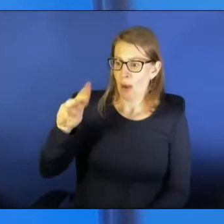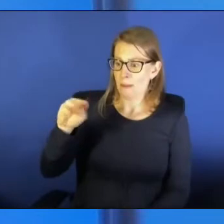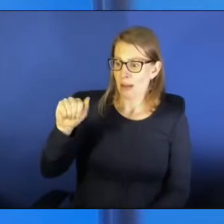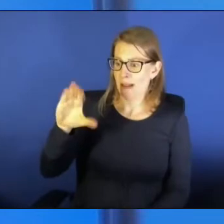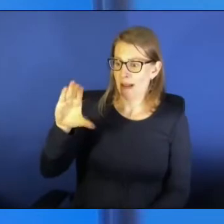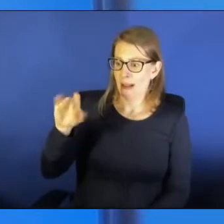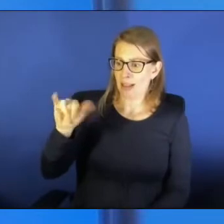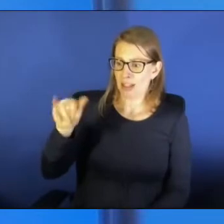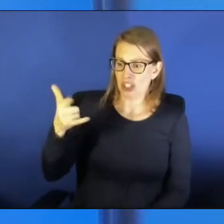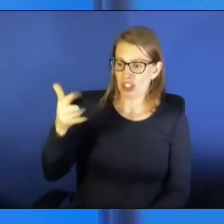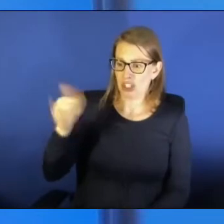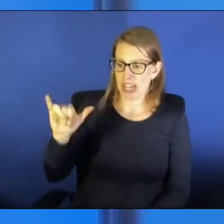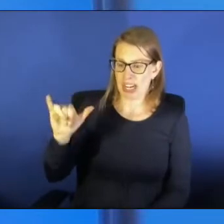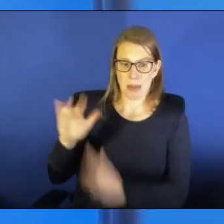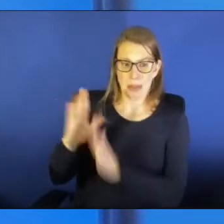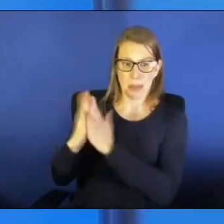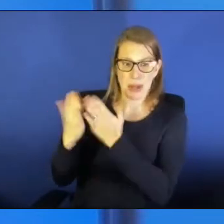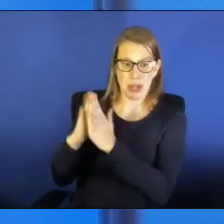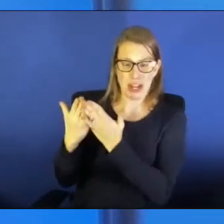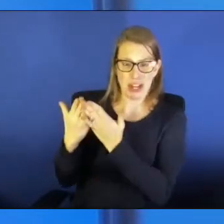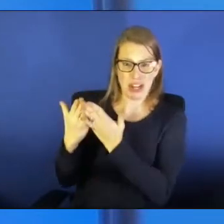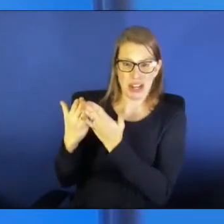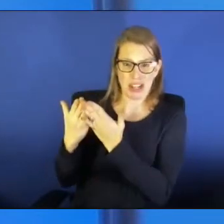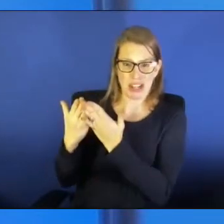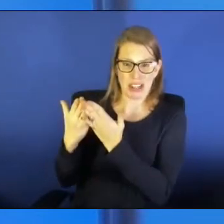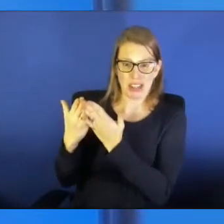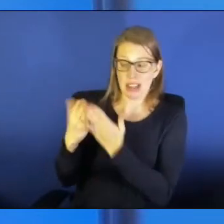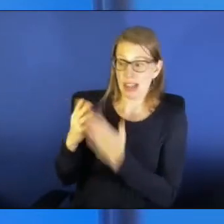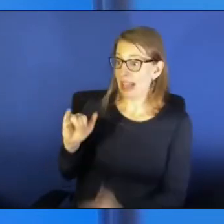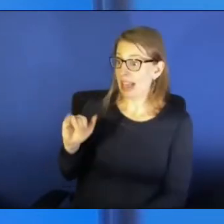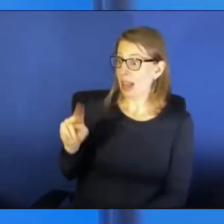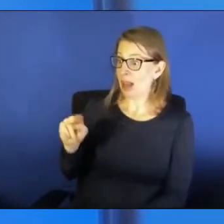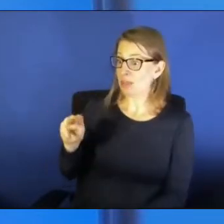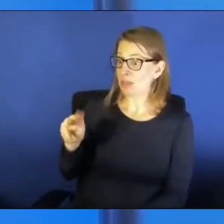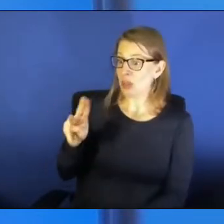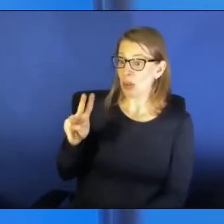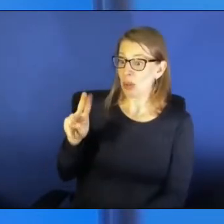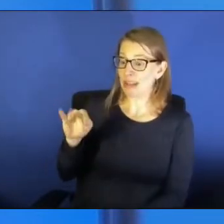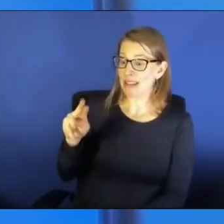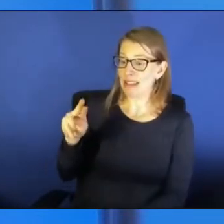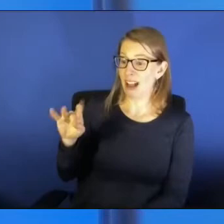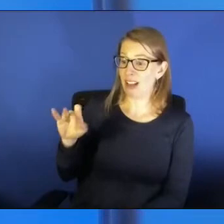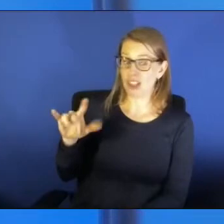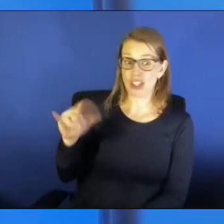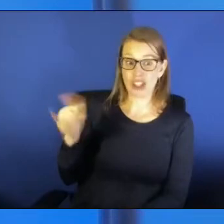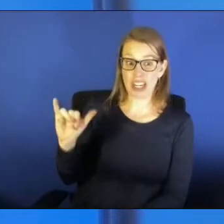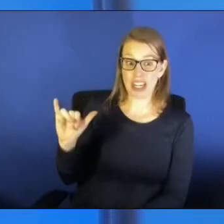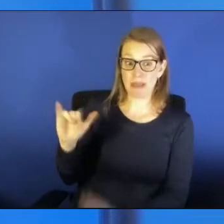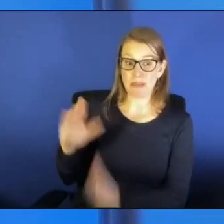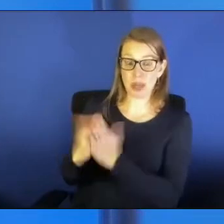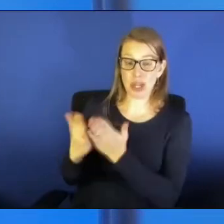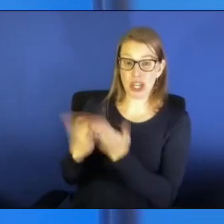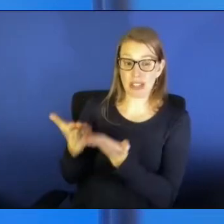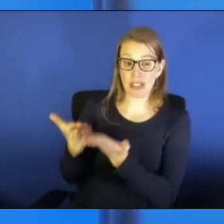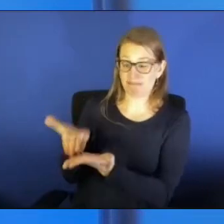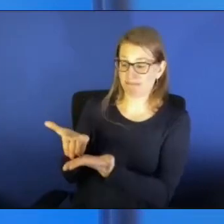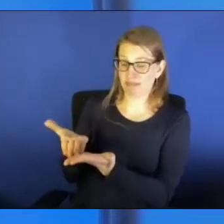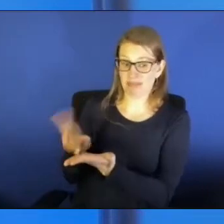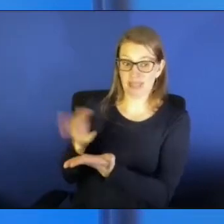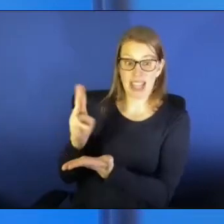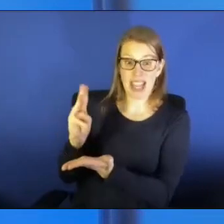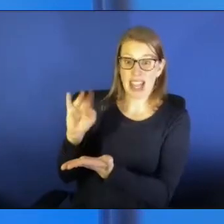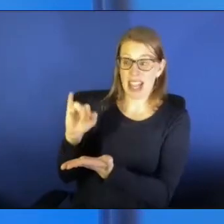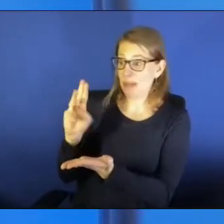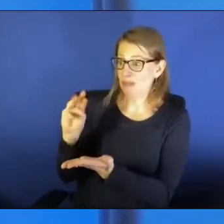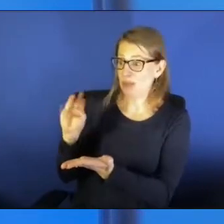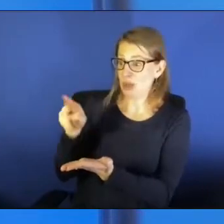in the foundational immunology textbook that I saved for medical school, and the immunotherapies, they're just not there. When